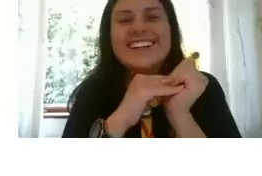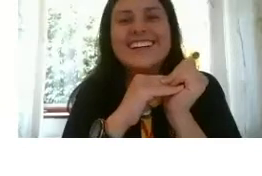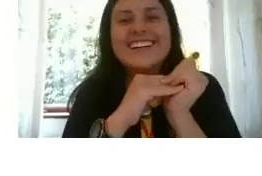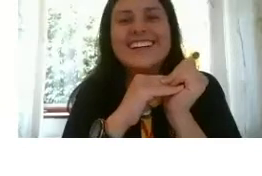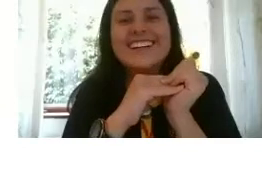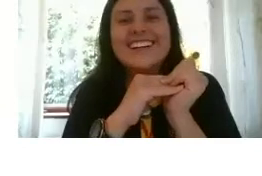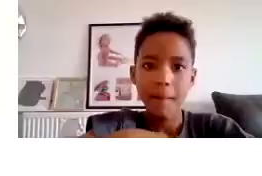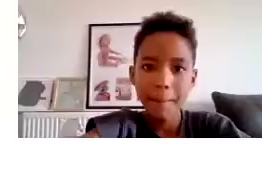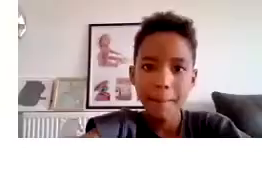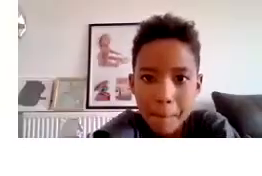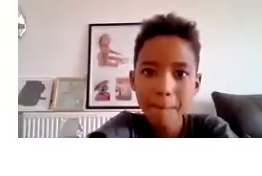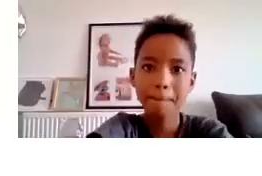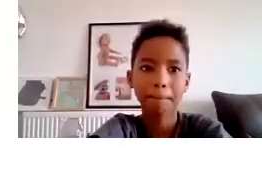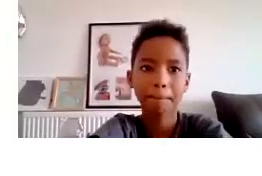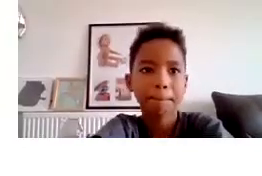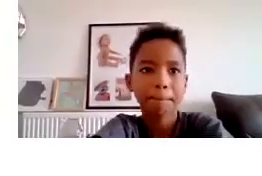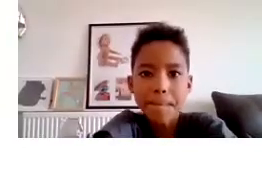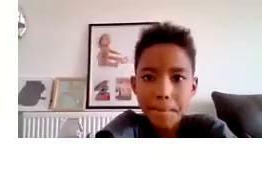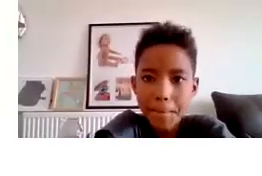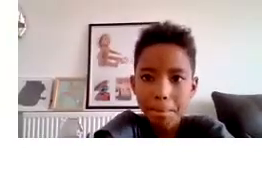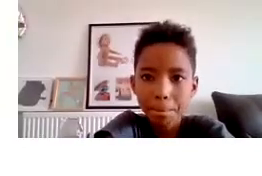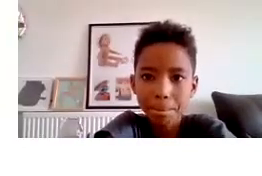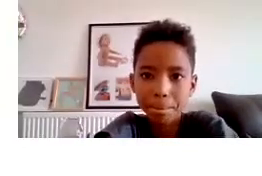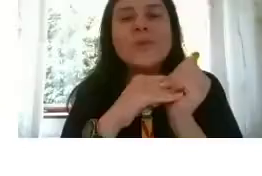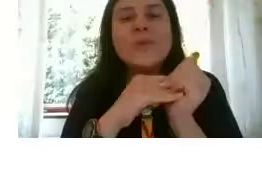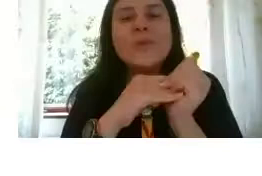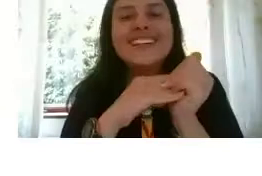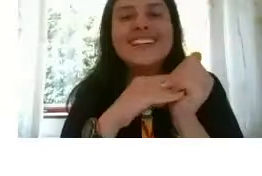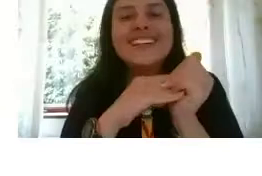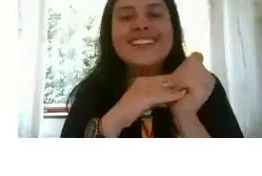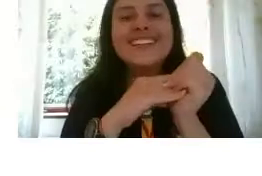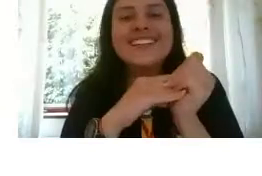A. Okay, show me again your A, please.